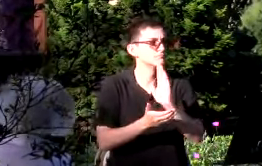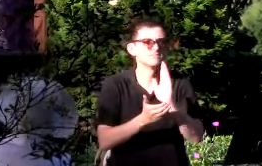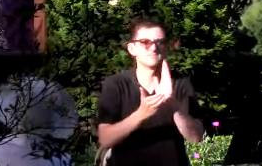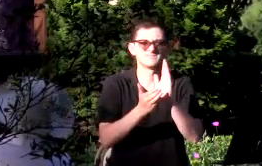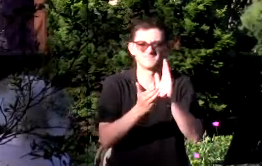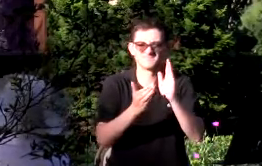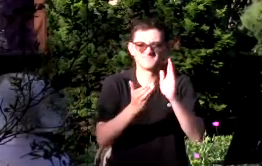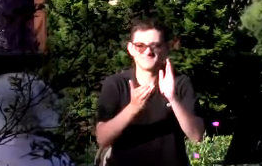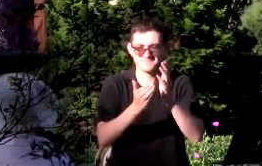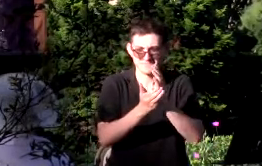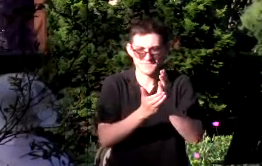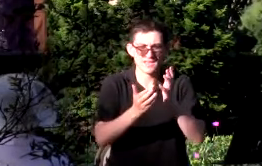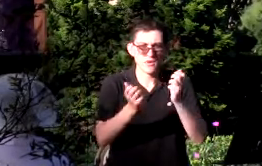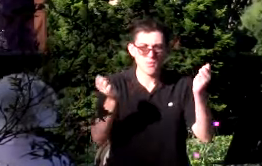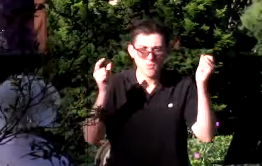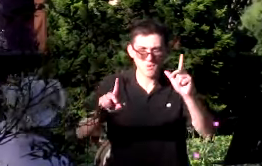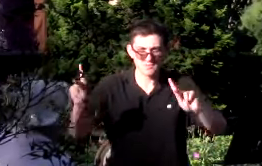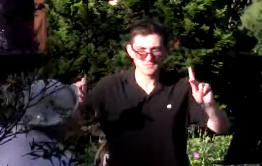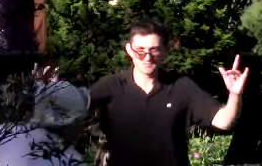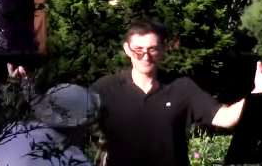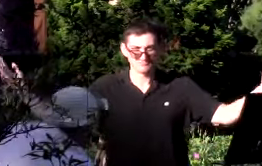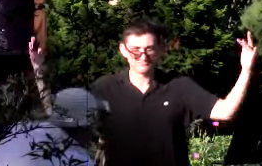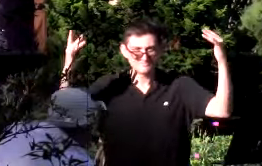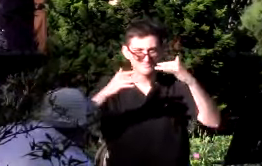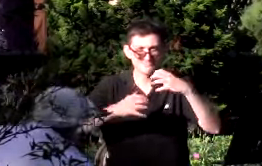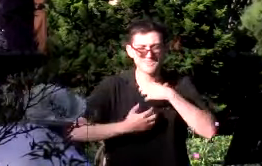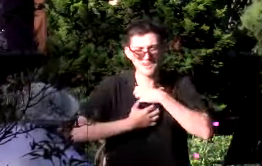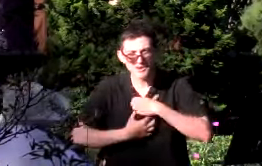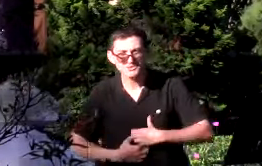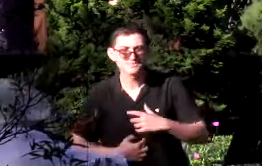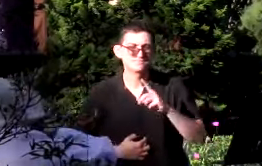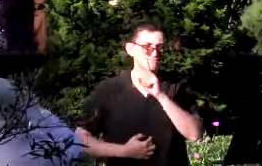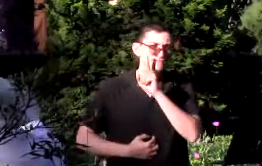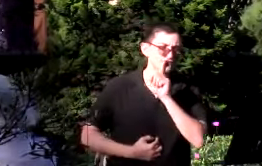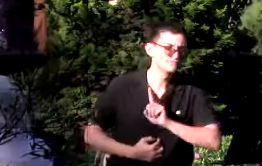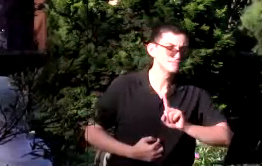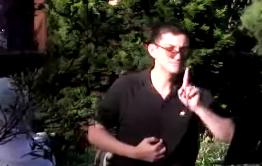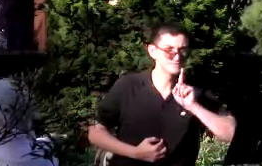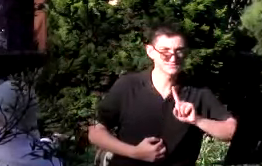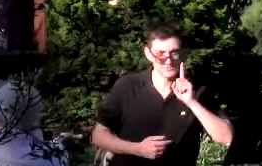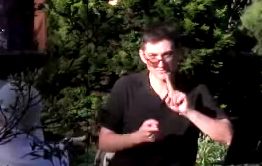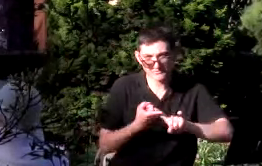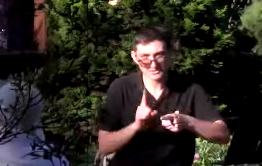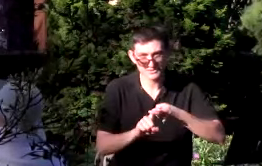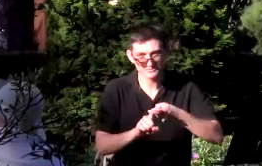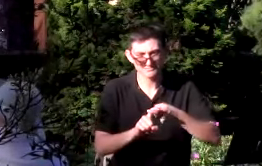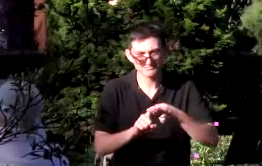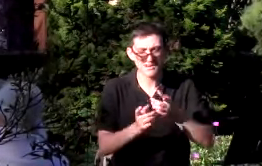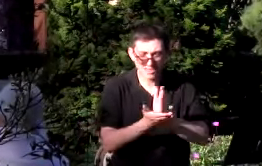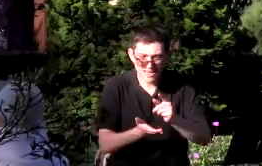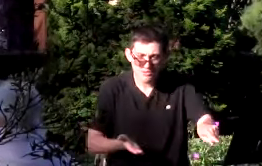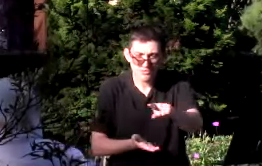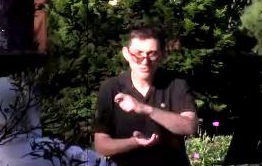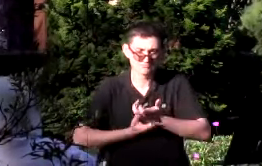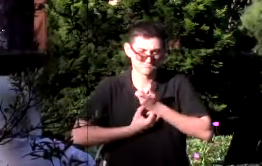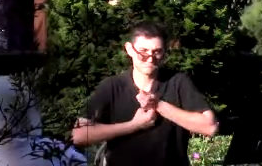love, all who are lonely for friendship. May it welcome all who have cares to unburden, thanks to express, hopes to